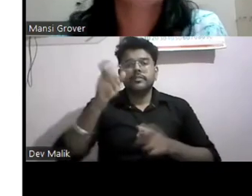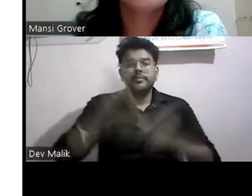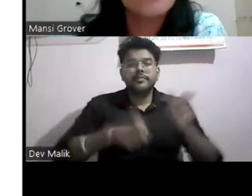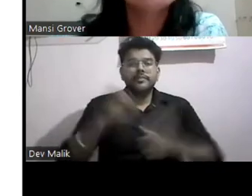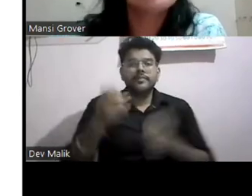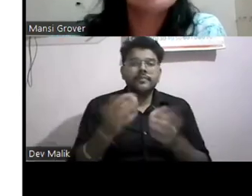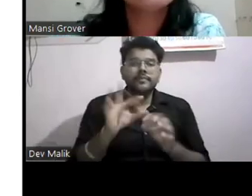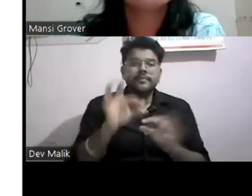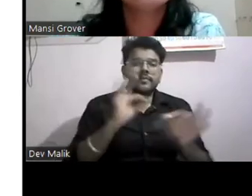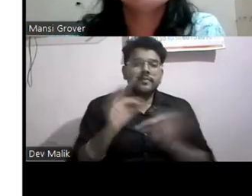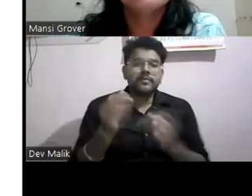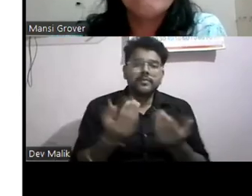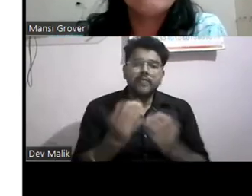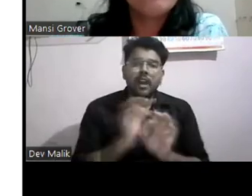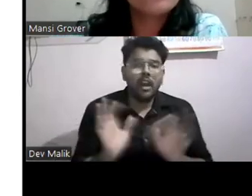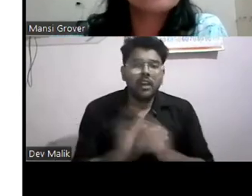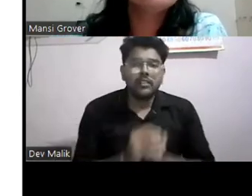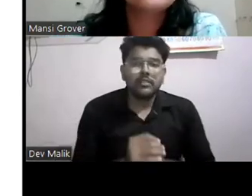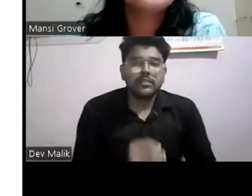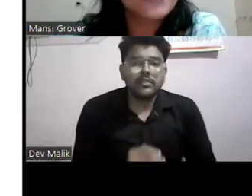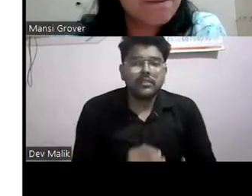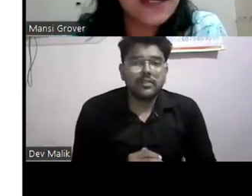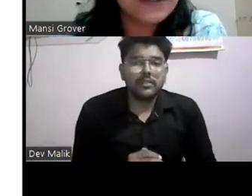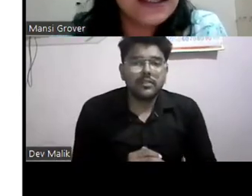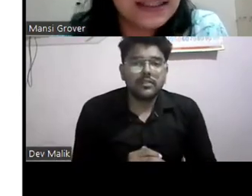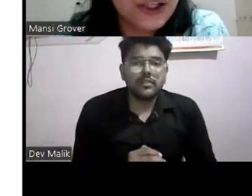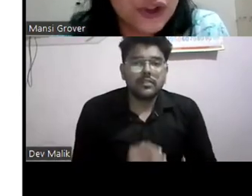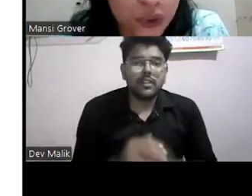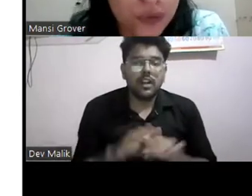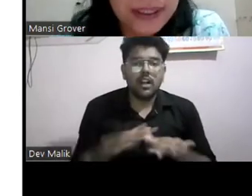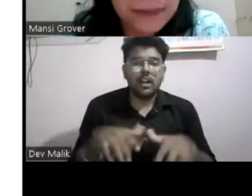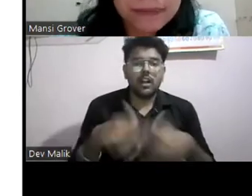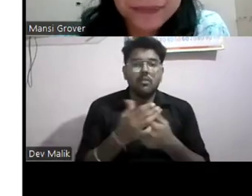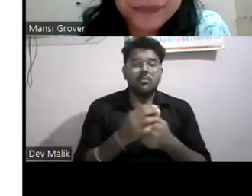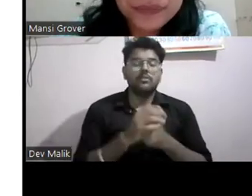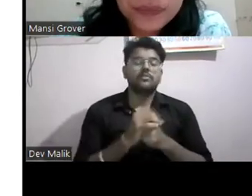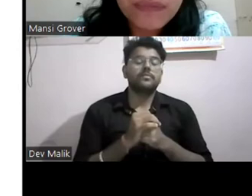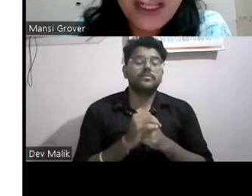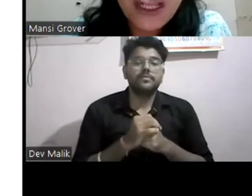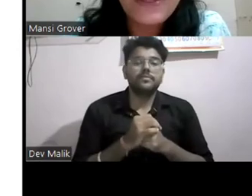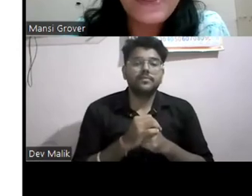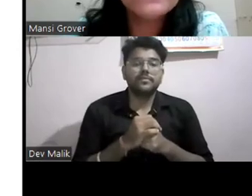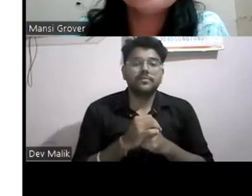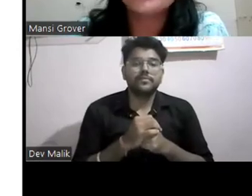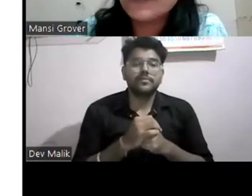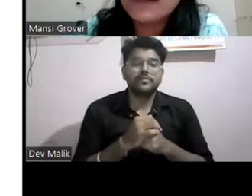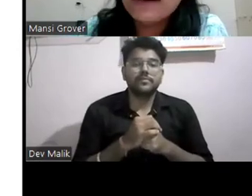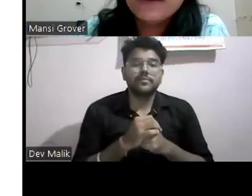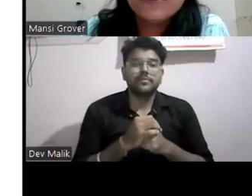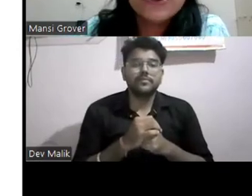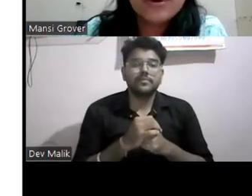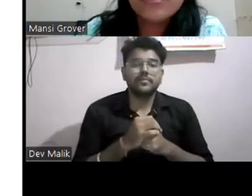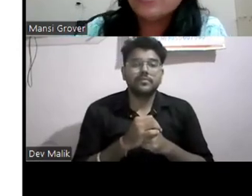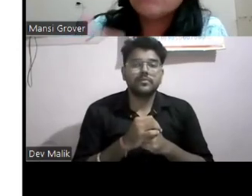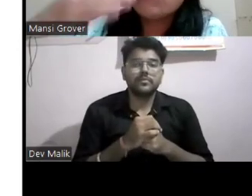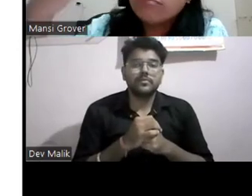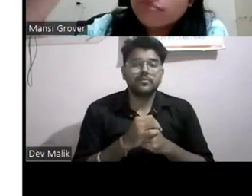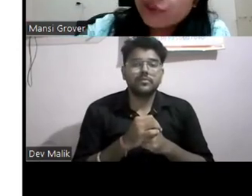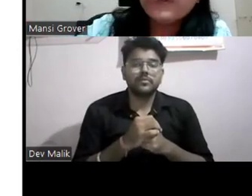about how to go about looking at mental health issues. And one can, you